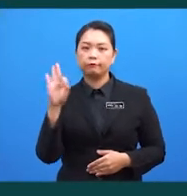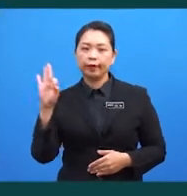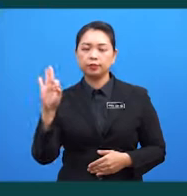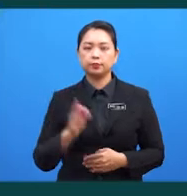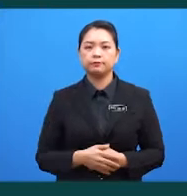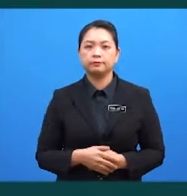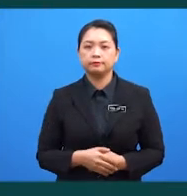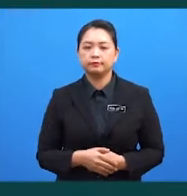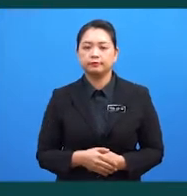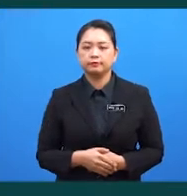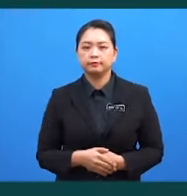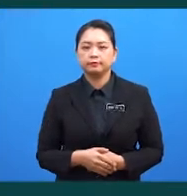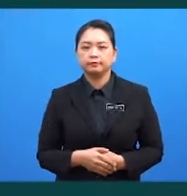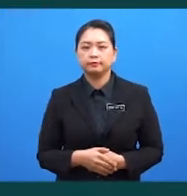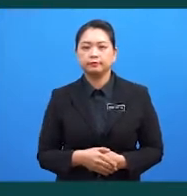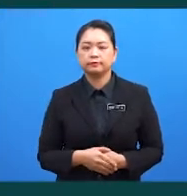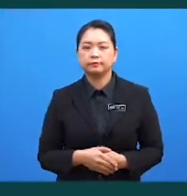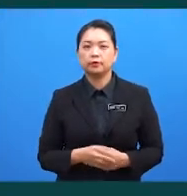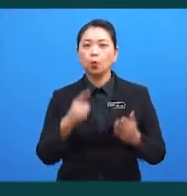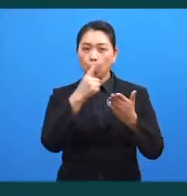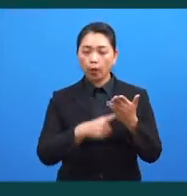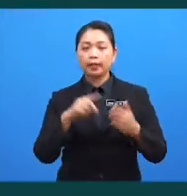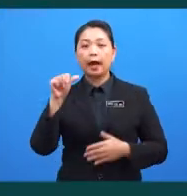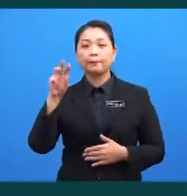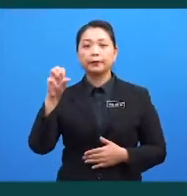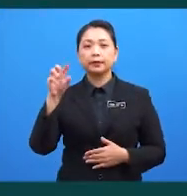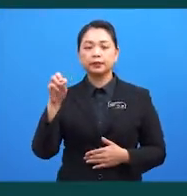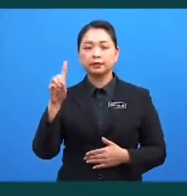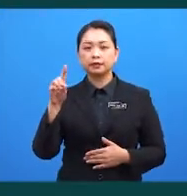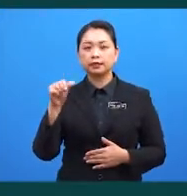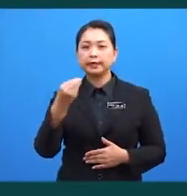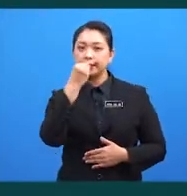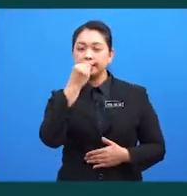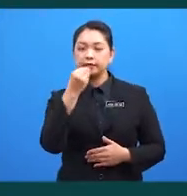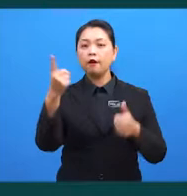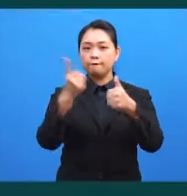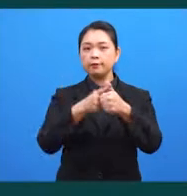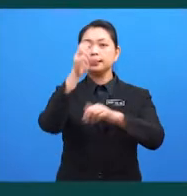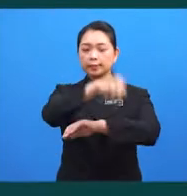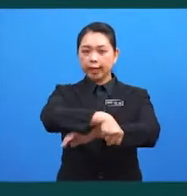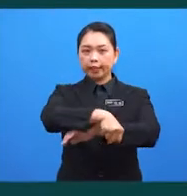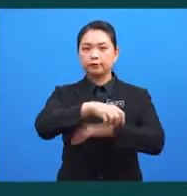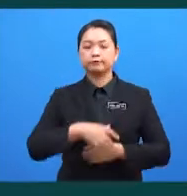2. What did Amanda eat on her first night in Marrakesh?